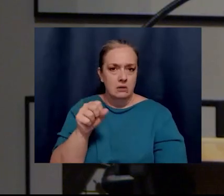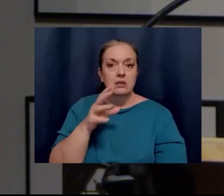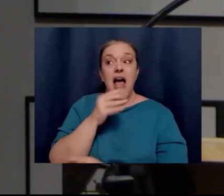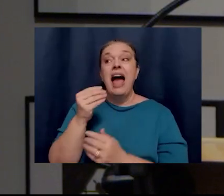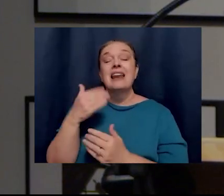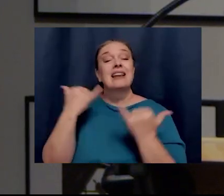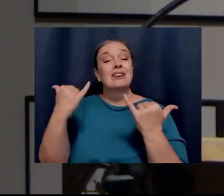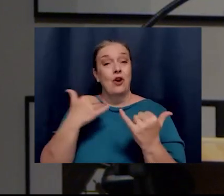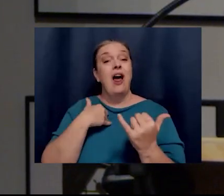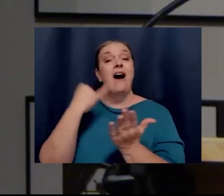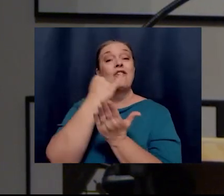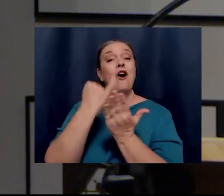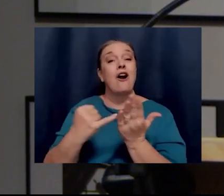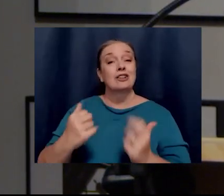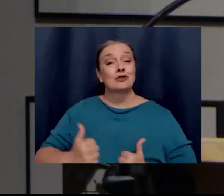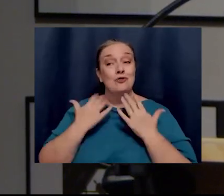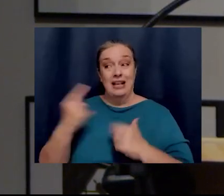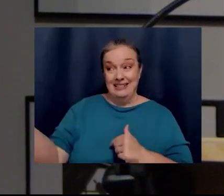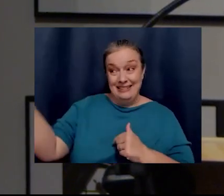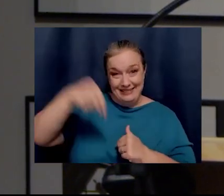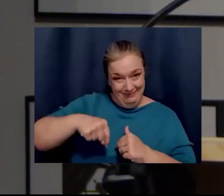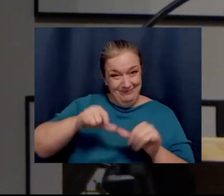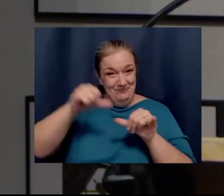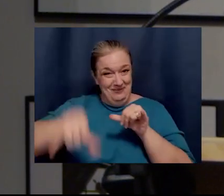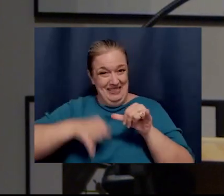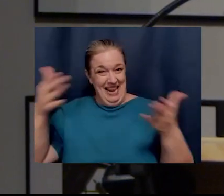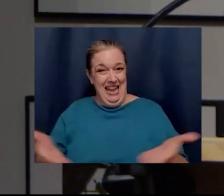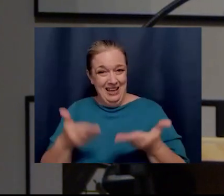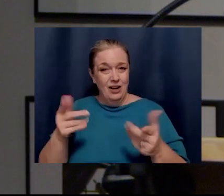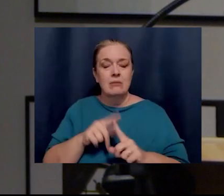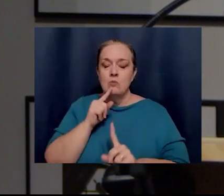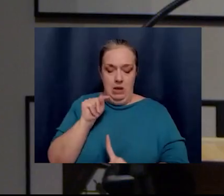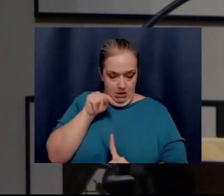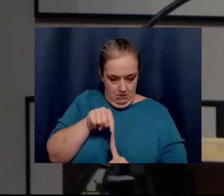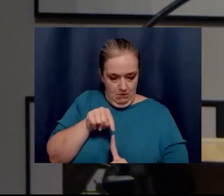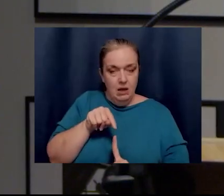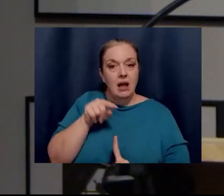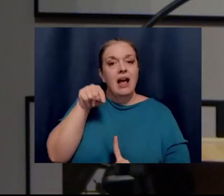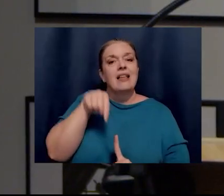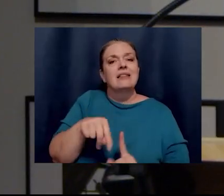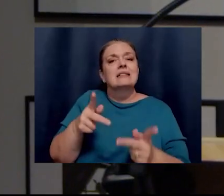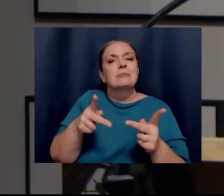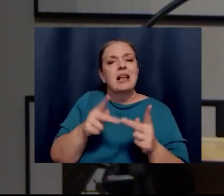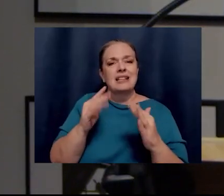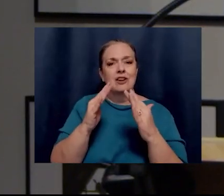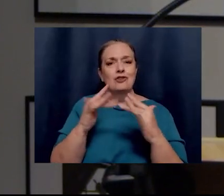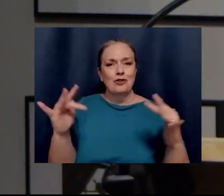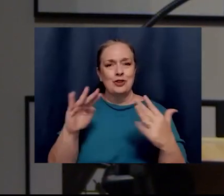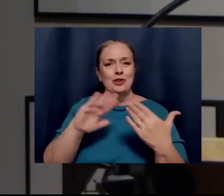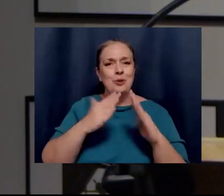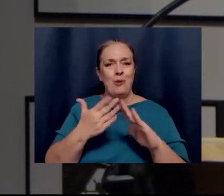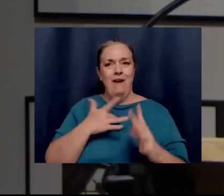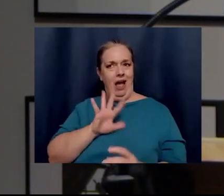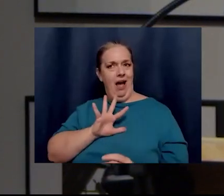here. But at the core, this is a space for diverse community to engage with and feel part of